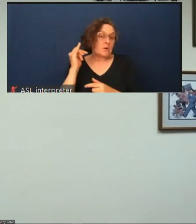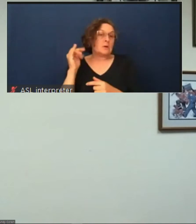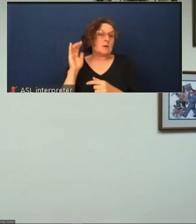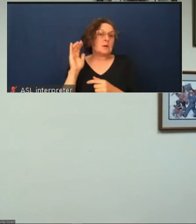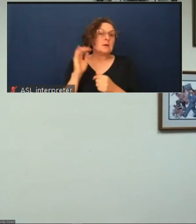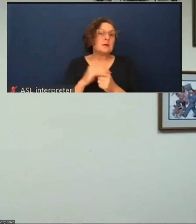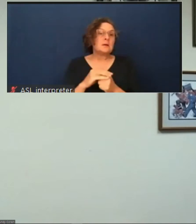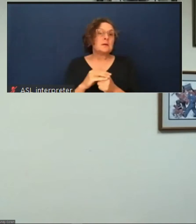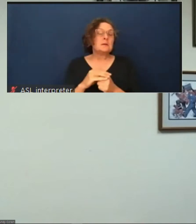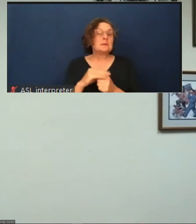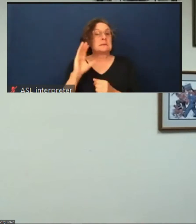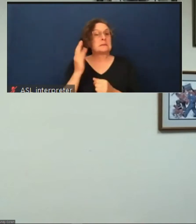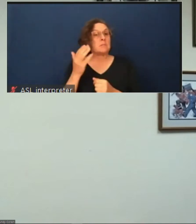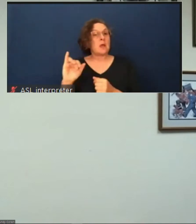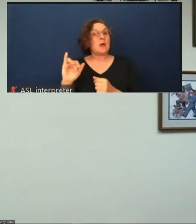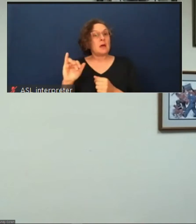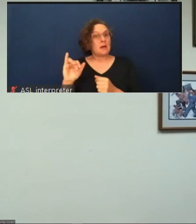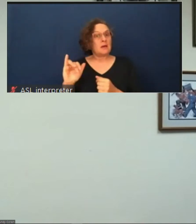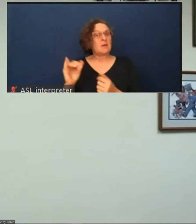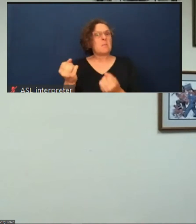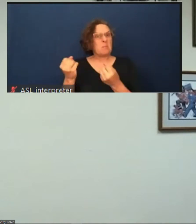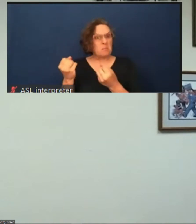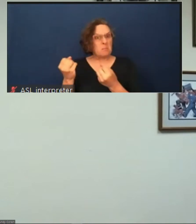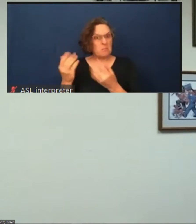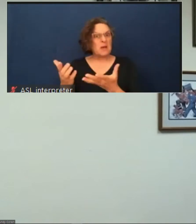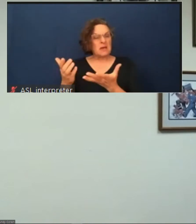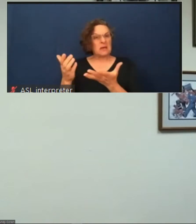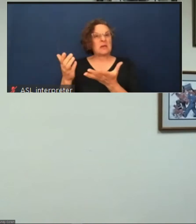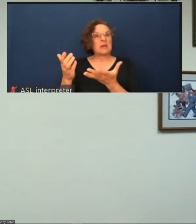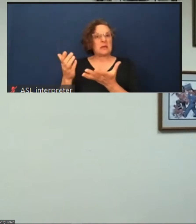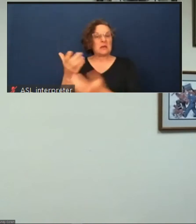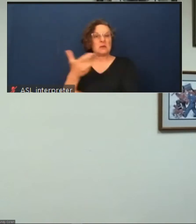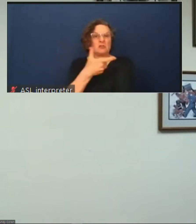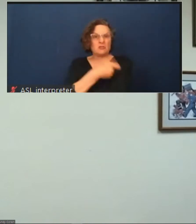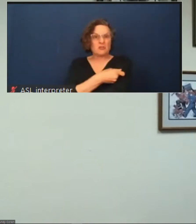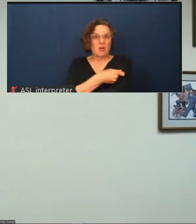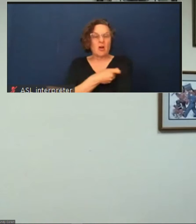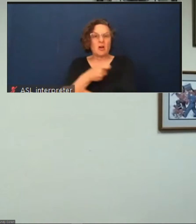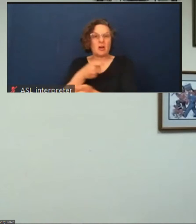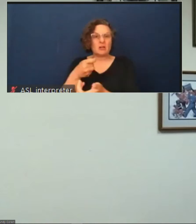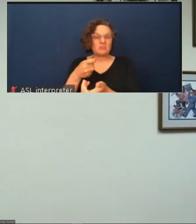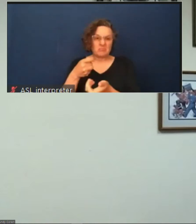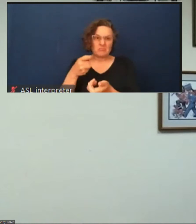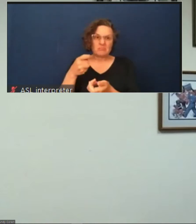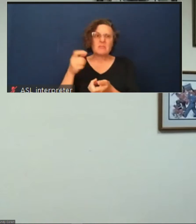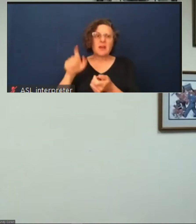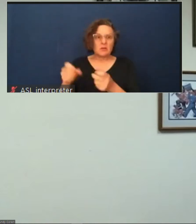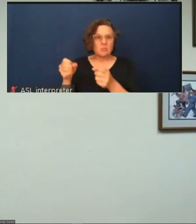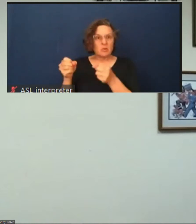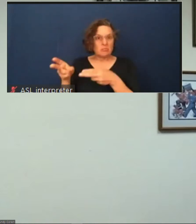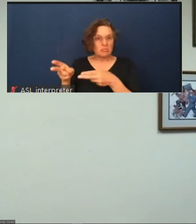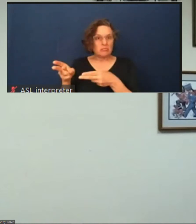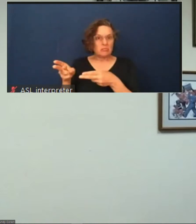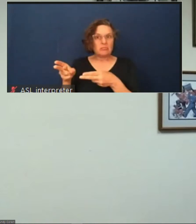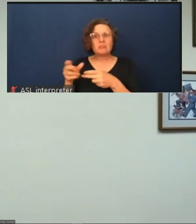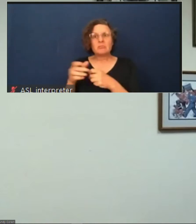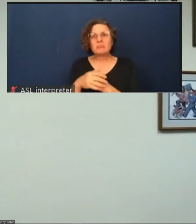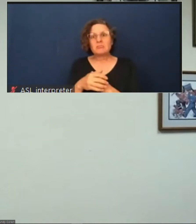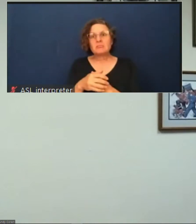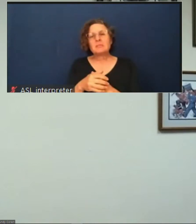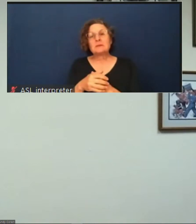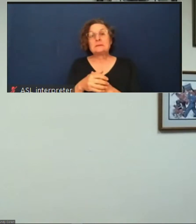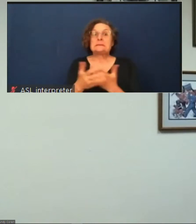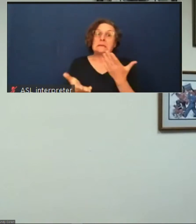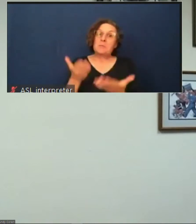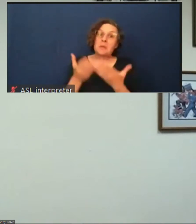large batch had to be taken offline, and so that may have an effect. But I